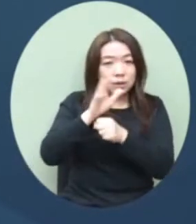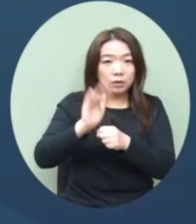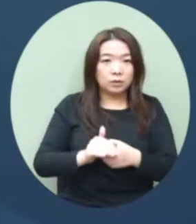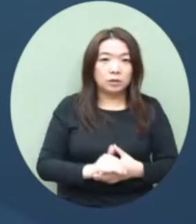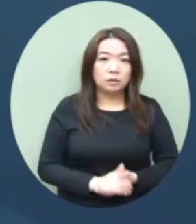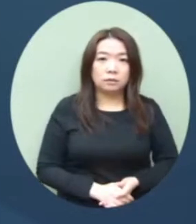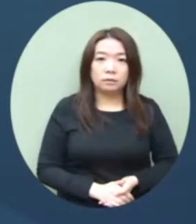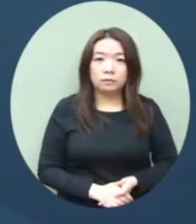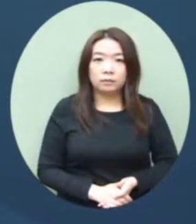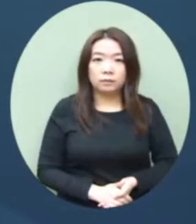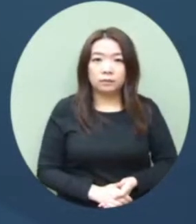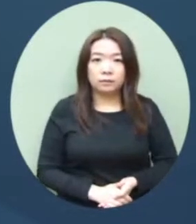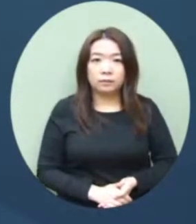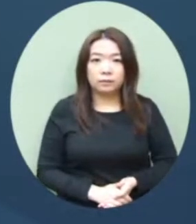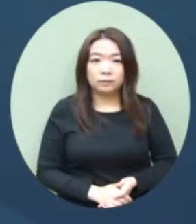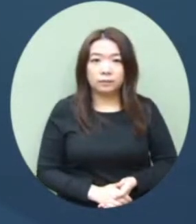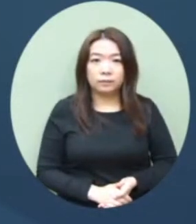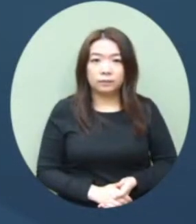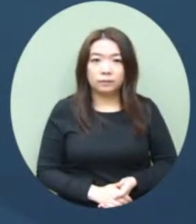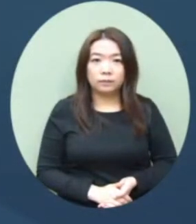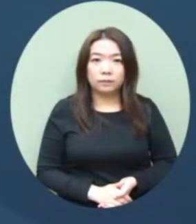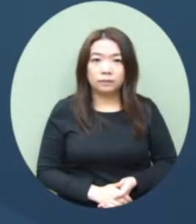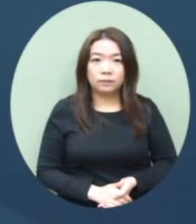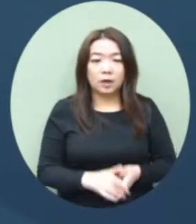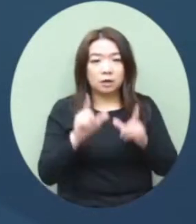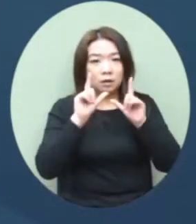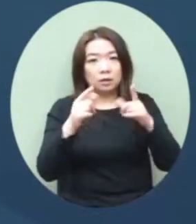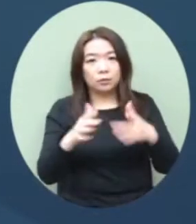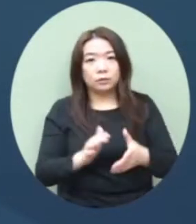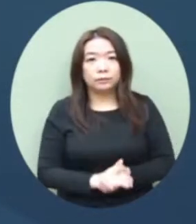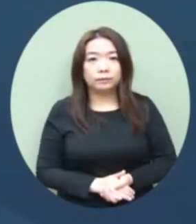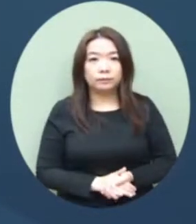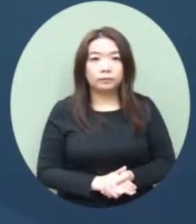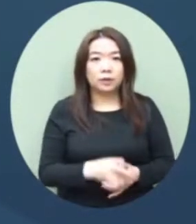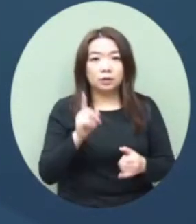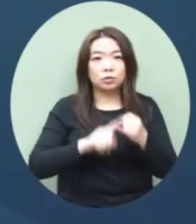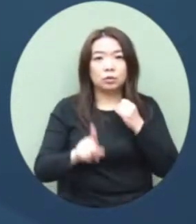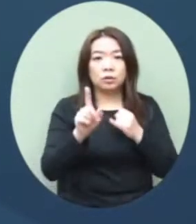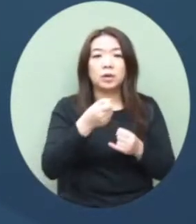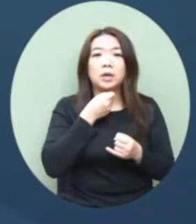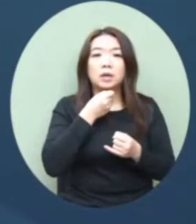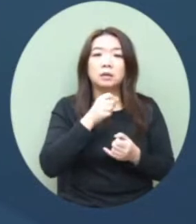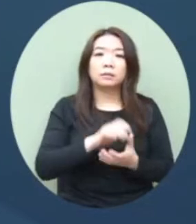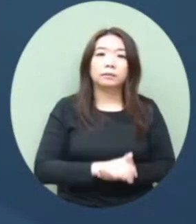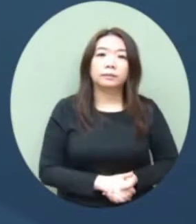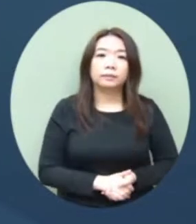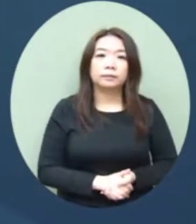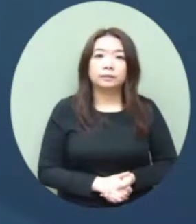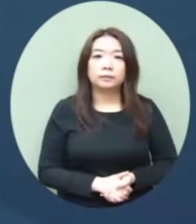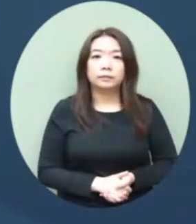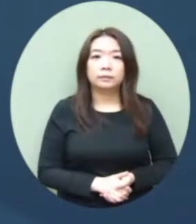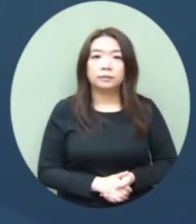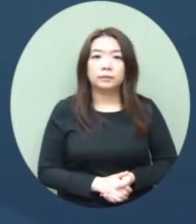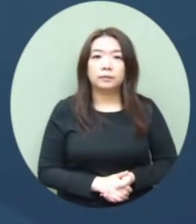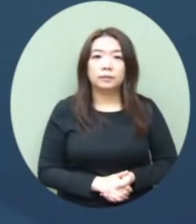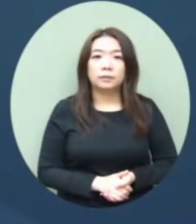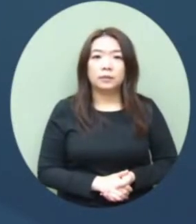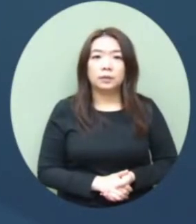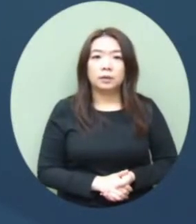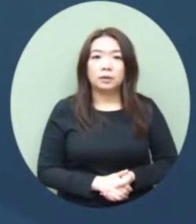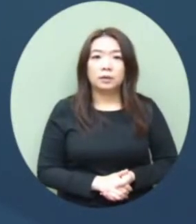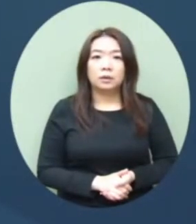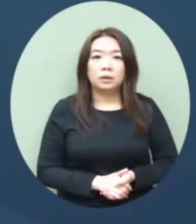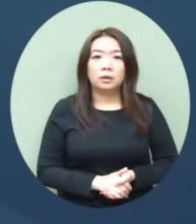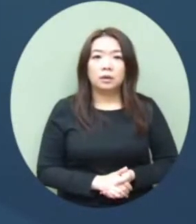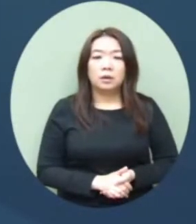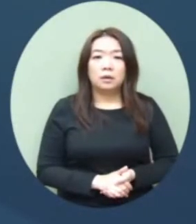we will be in a better position to carry out community testing. So I've already answered your questions. Last reporter,